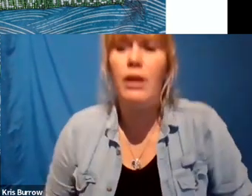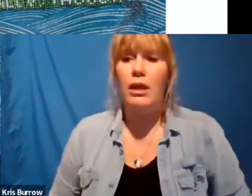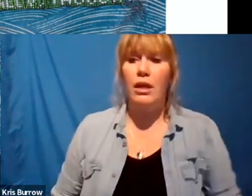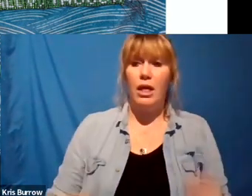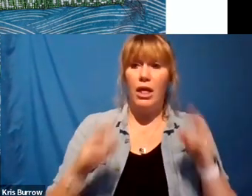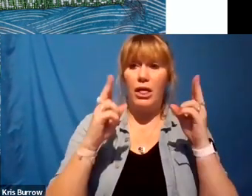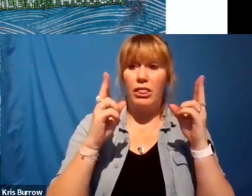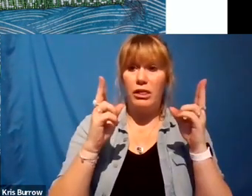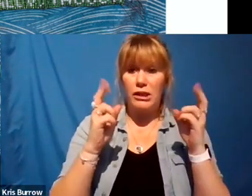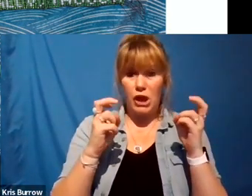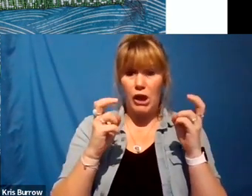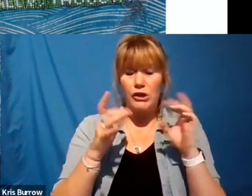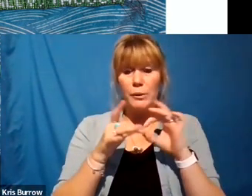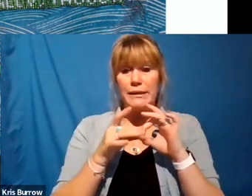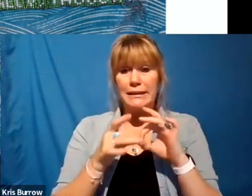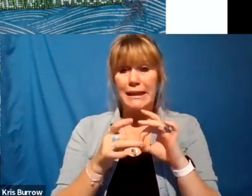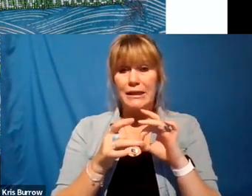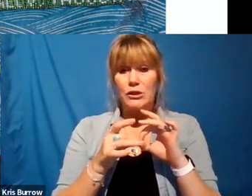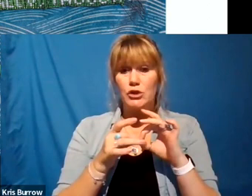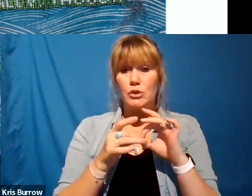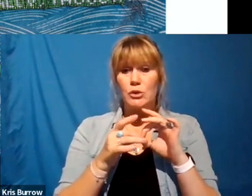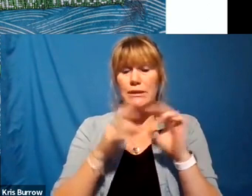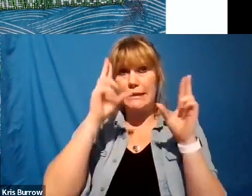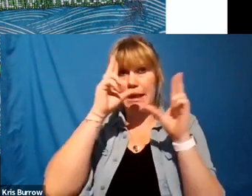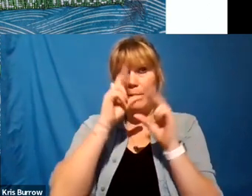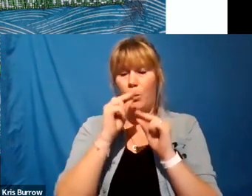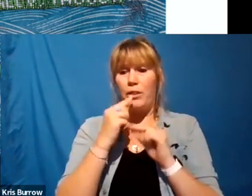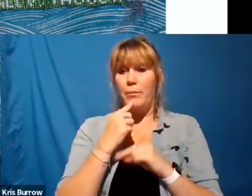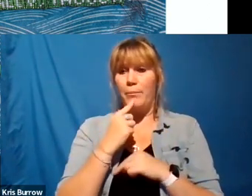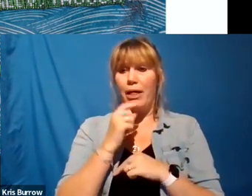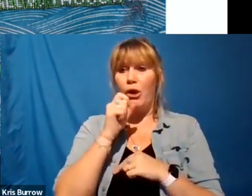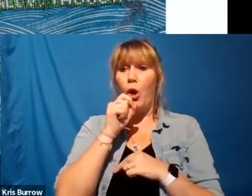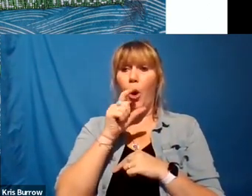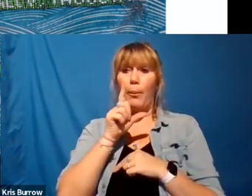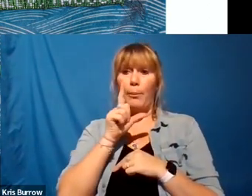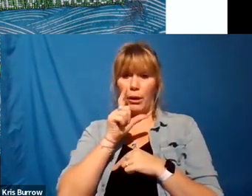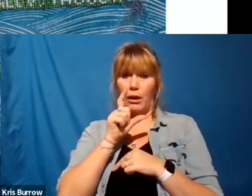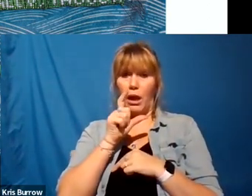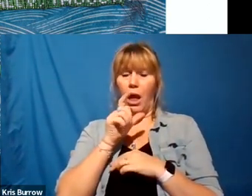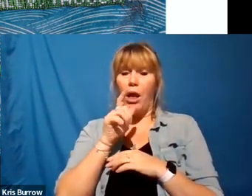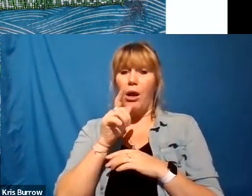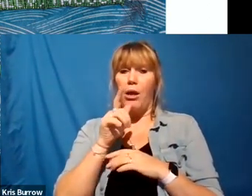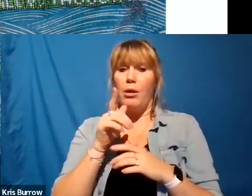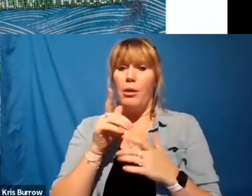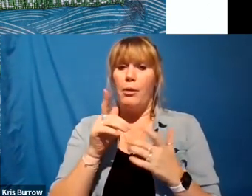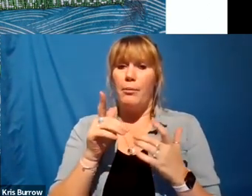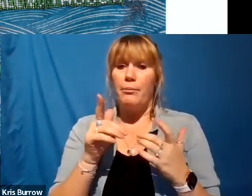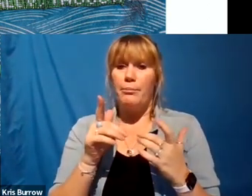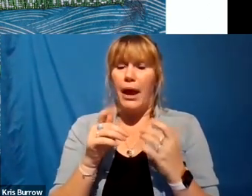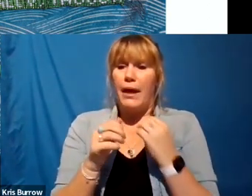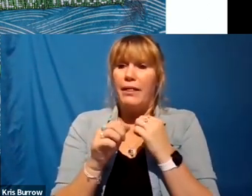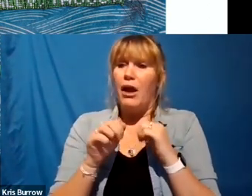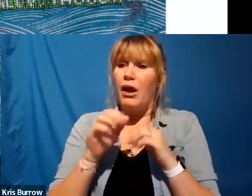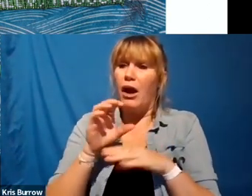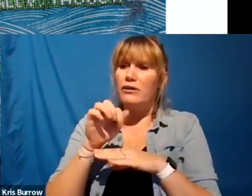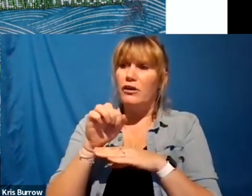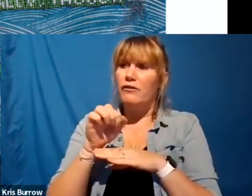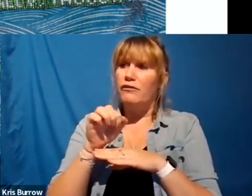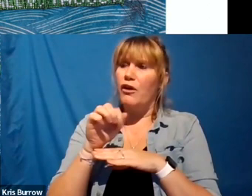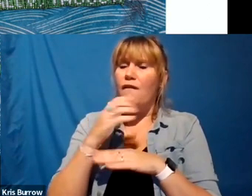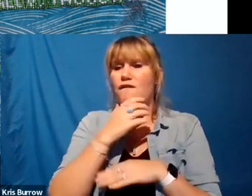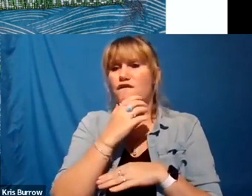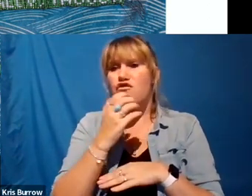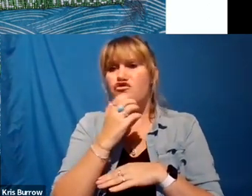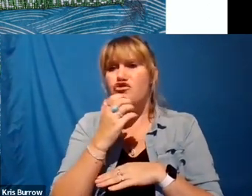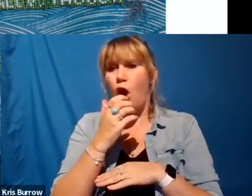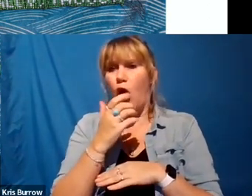mouth open, dreaming, but also to the frog who has not yet appeared in the composition. This piece is about the comfort of being in loved